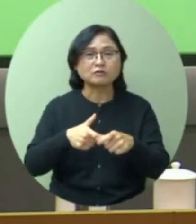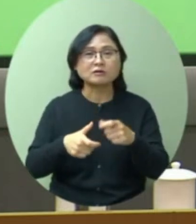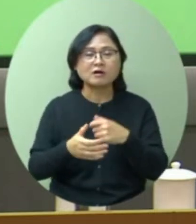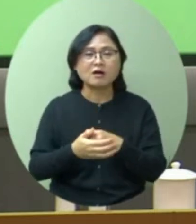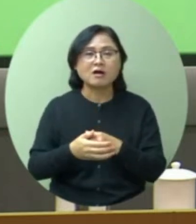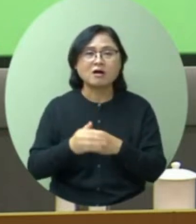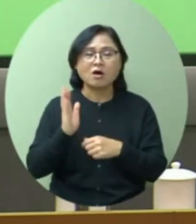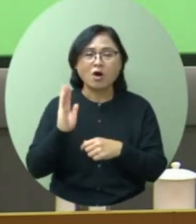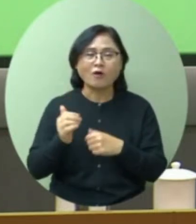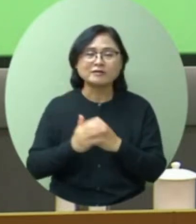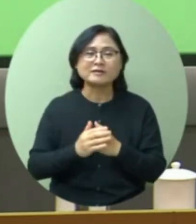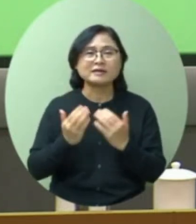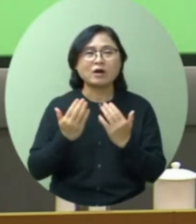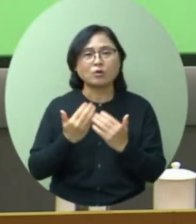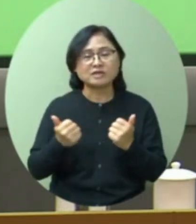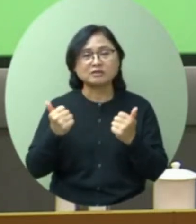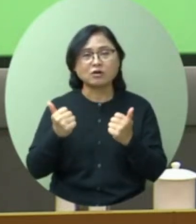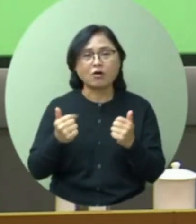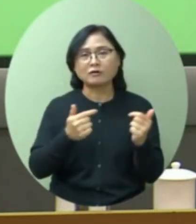all the